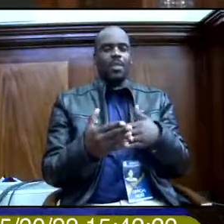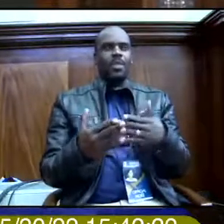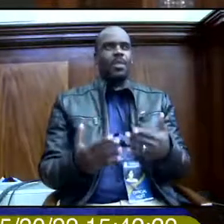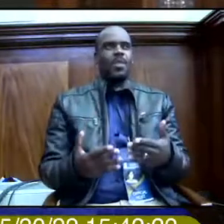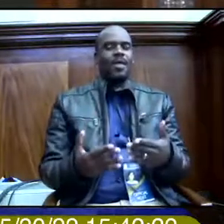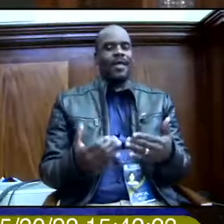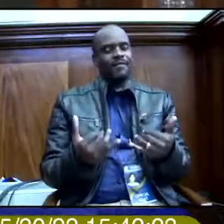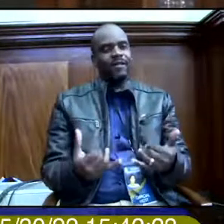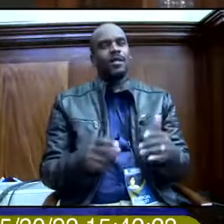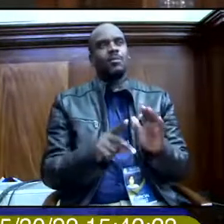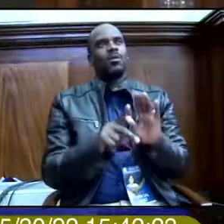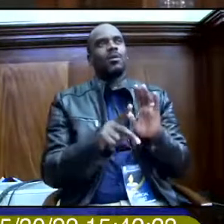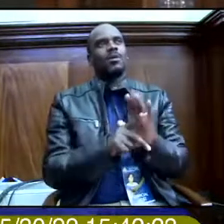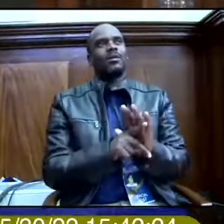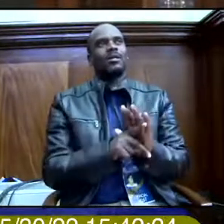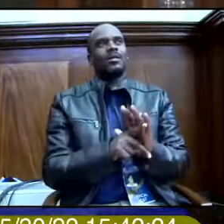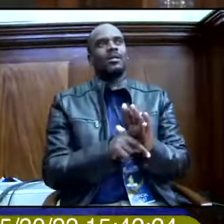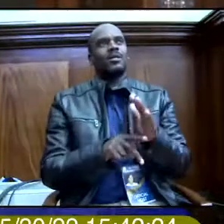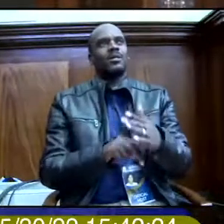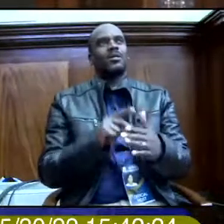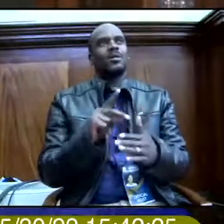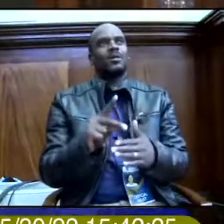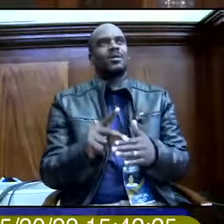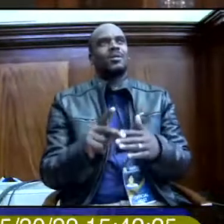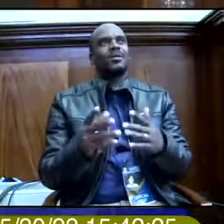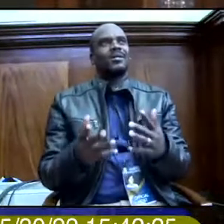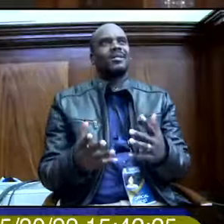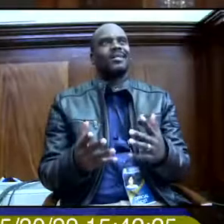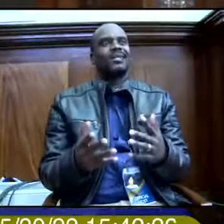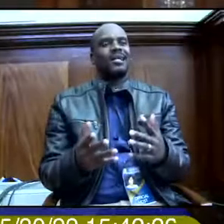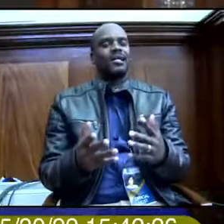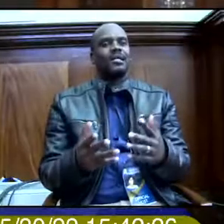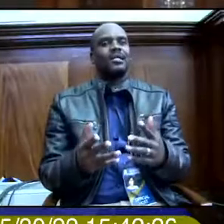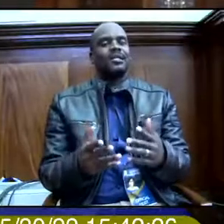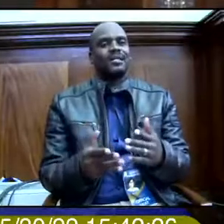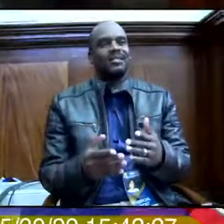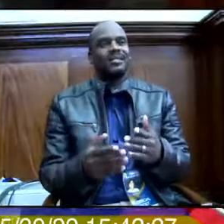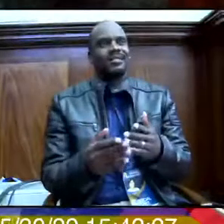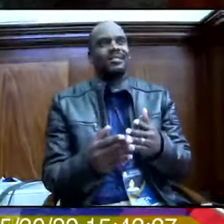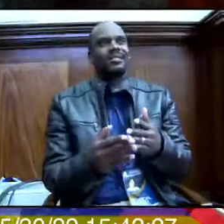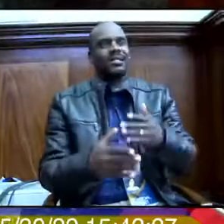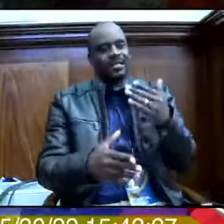people does not prioritize its people